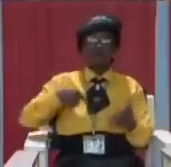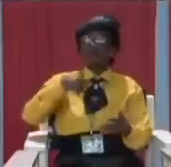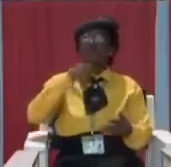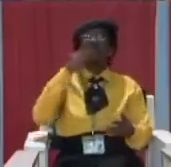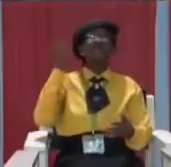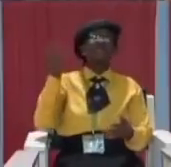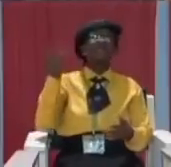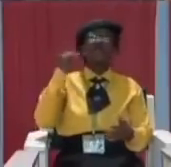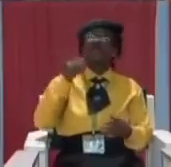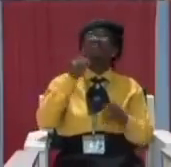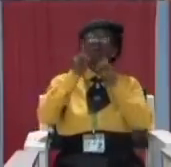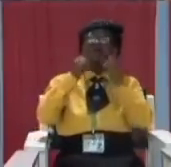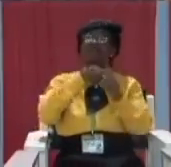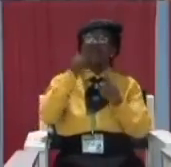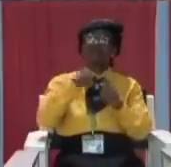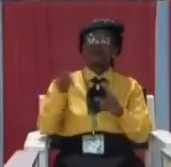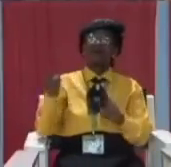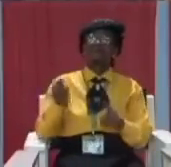Drinking tea.